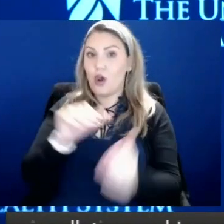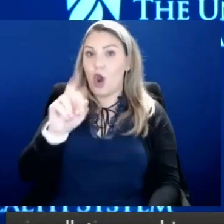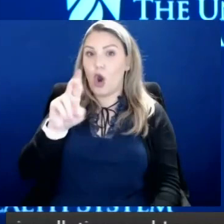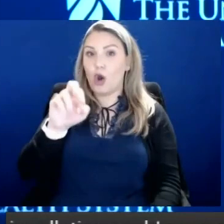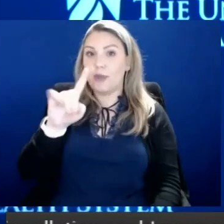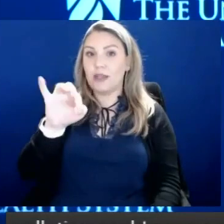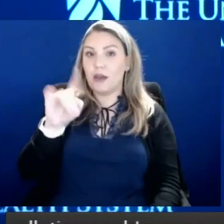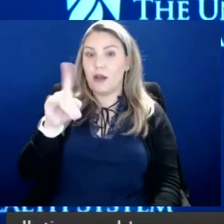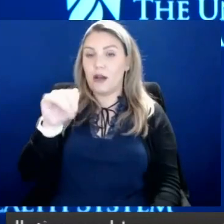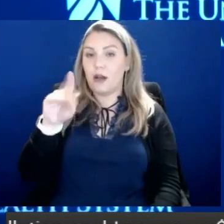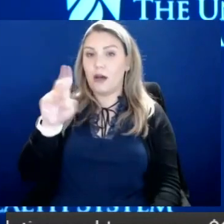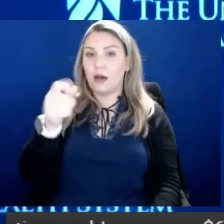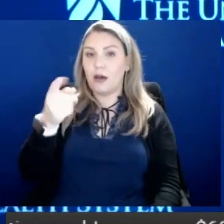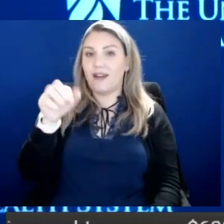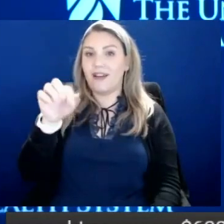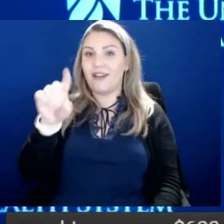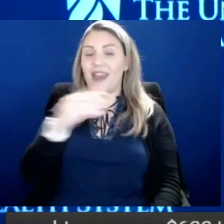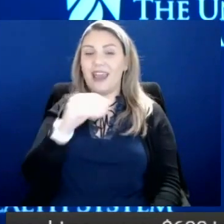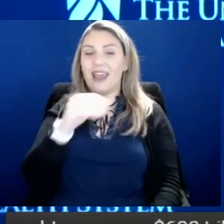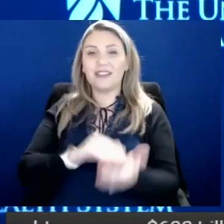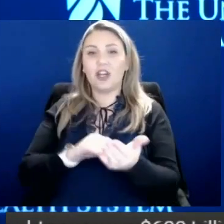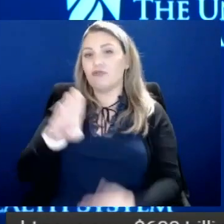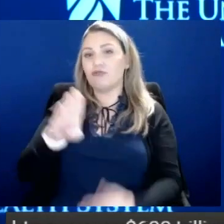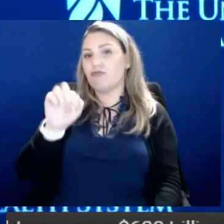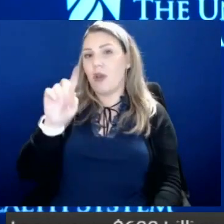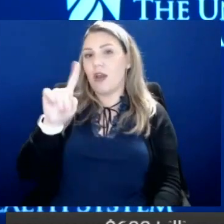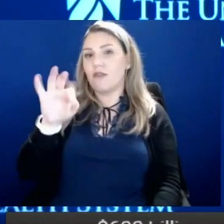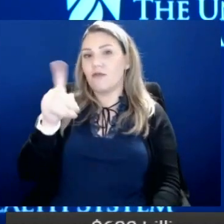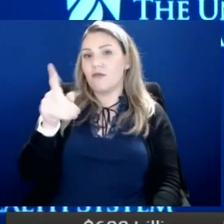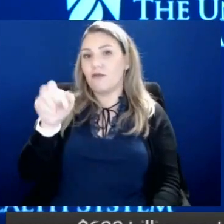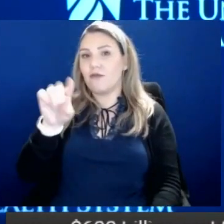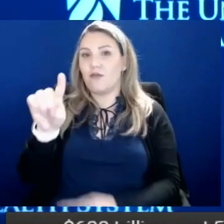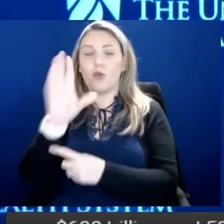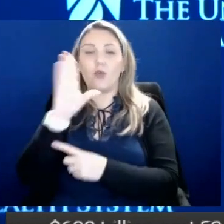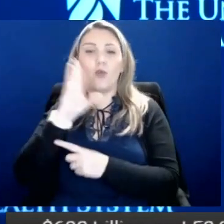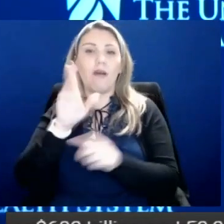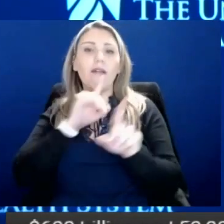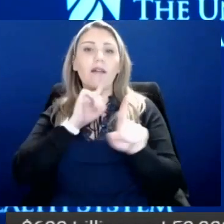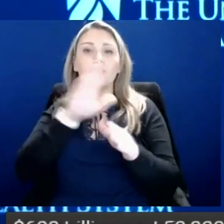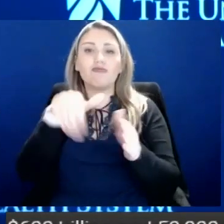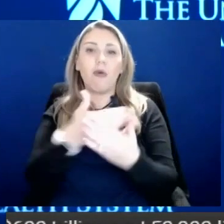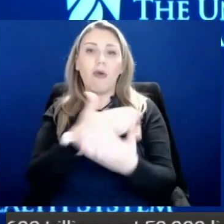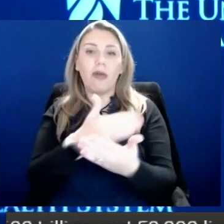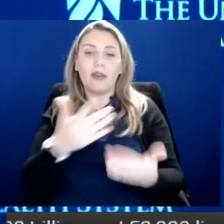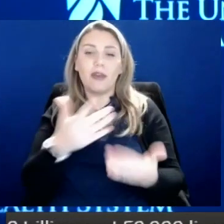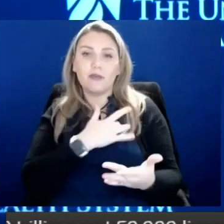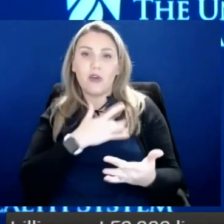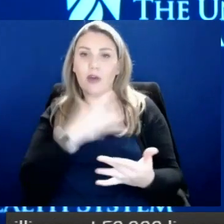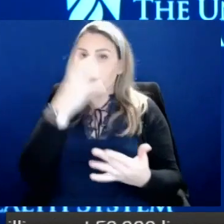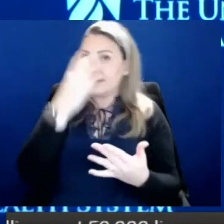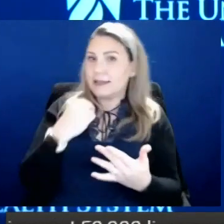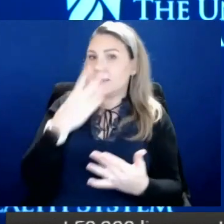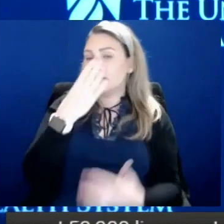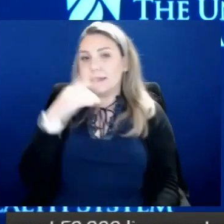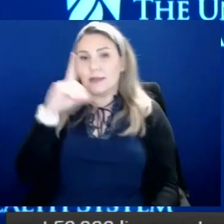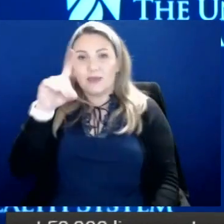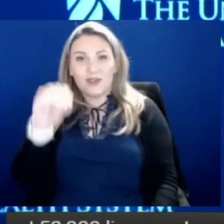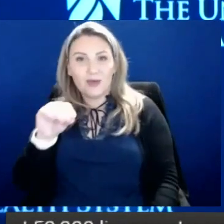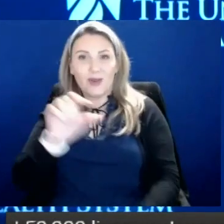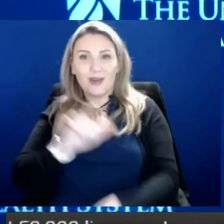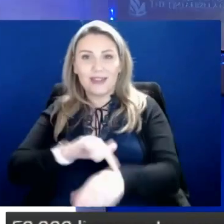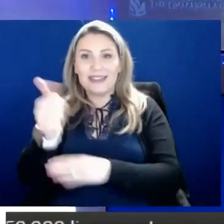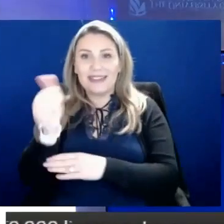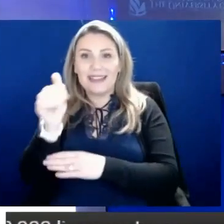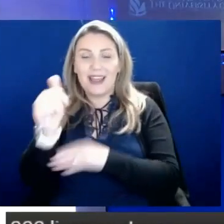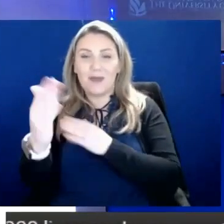Wyford. They're going to answer all your questions live on All Things Heart about sleep, sleep disorders, the heart at 10 a.m. coming up on All Things Heart.